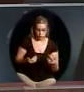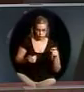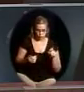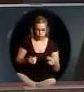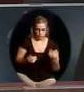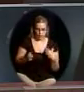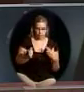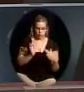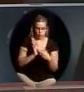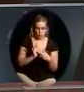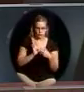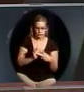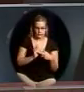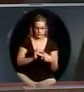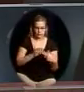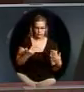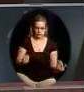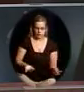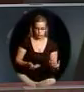in attendance.